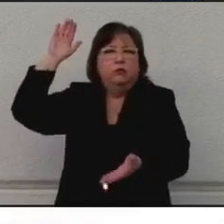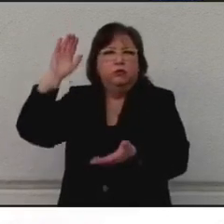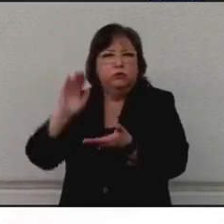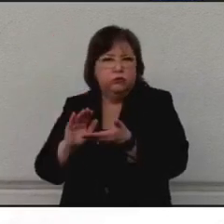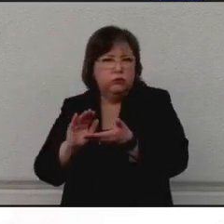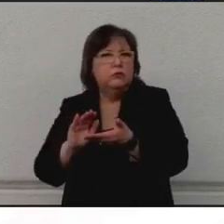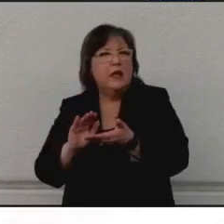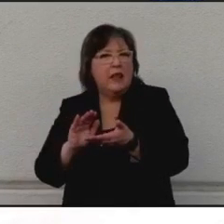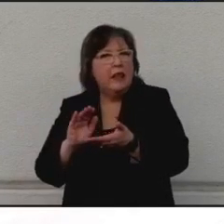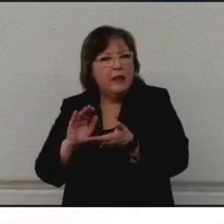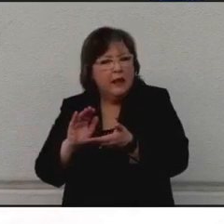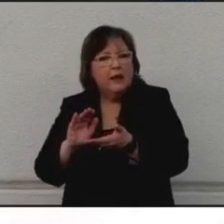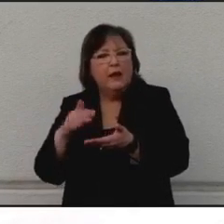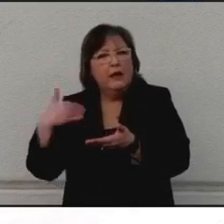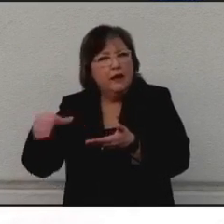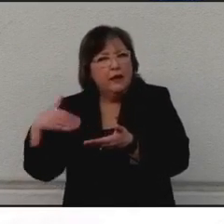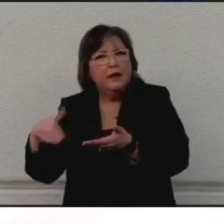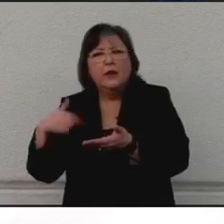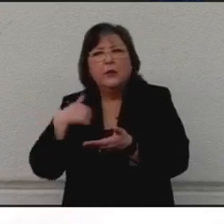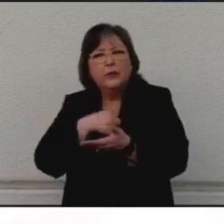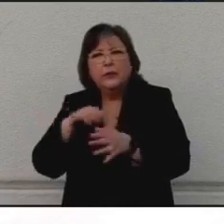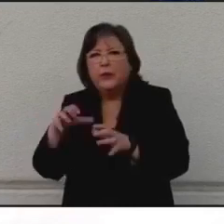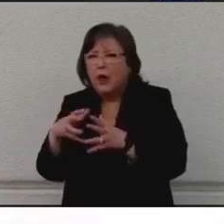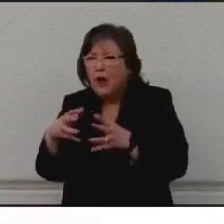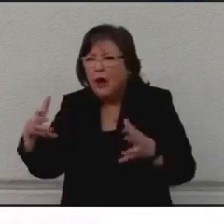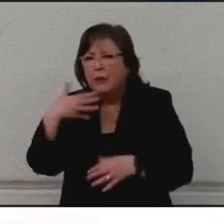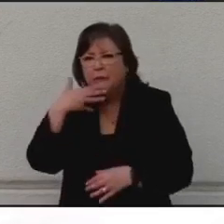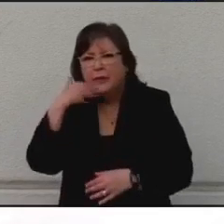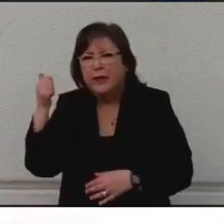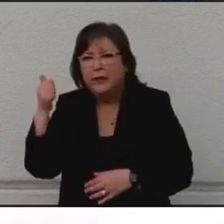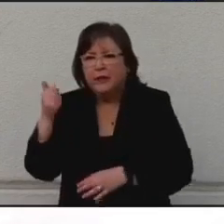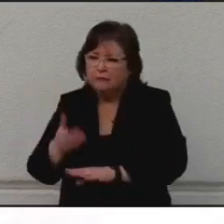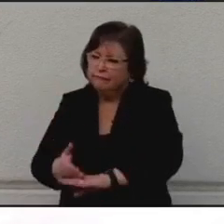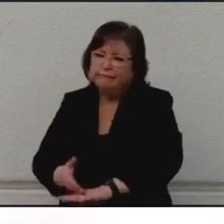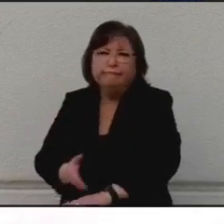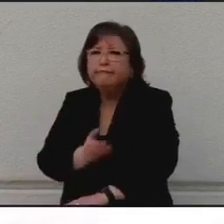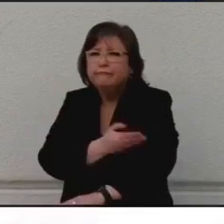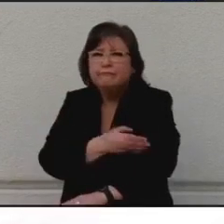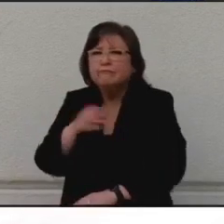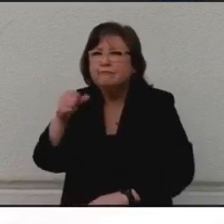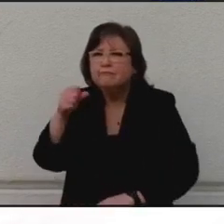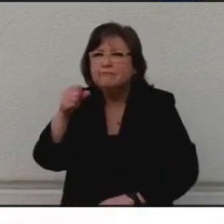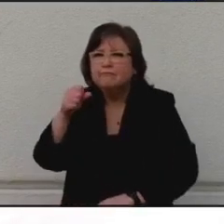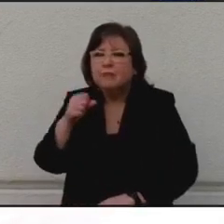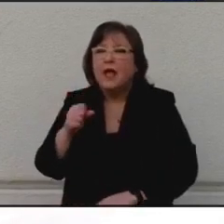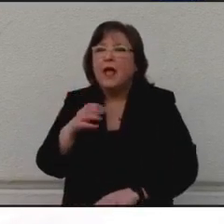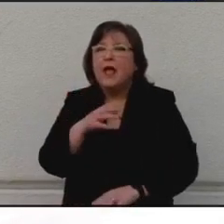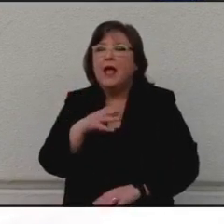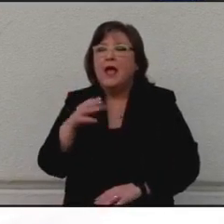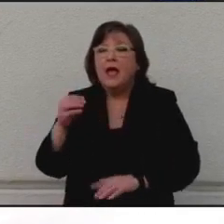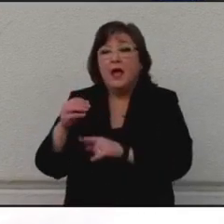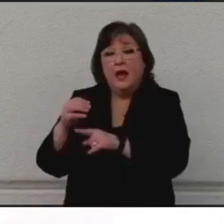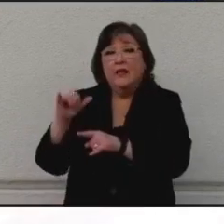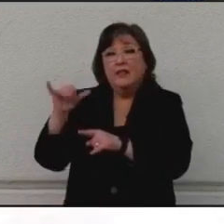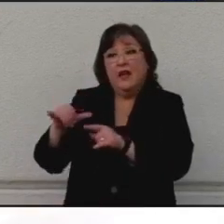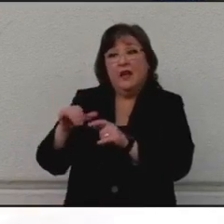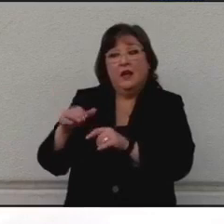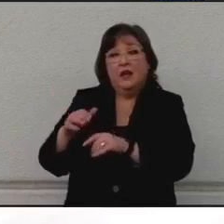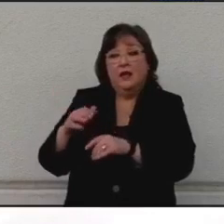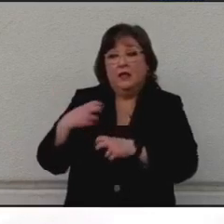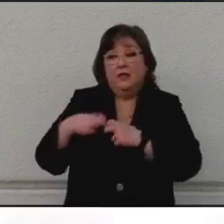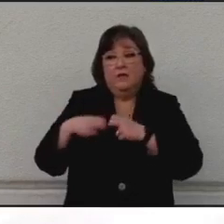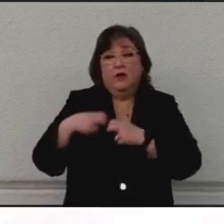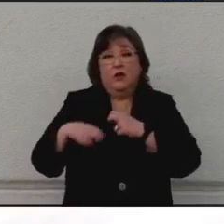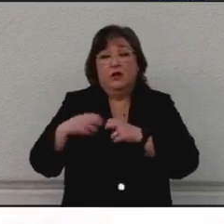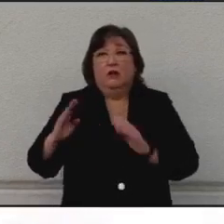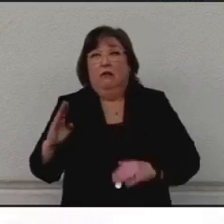out of a very difficult time, and balance that with, and we need to keep doing it for longer.